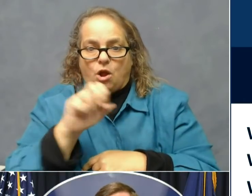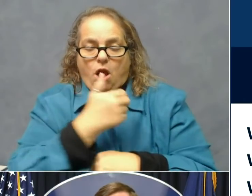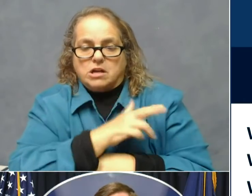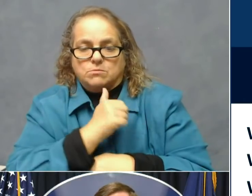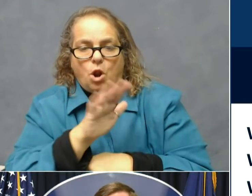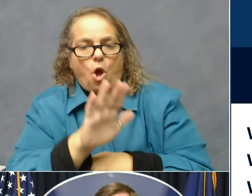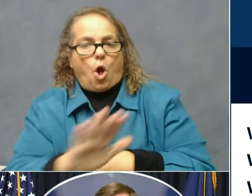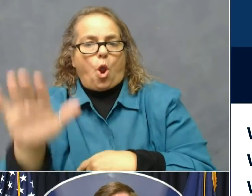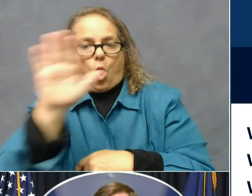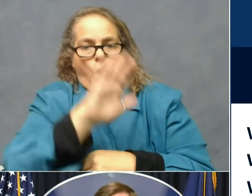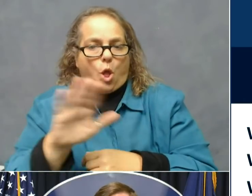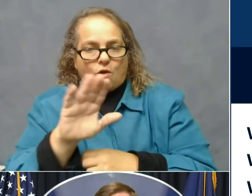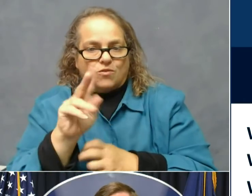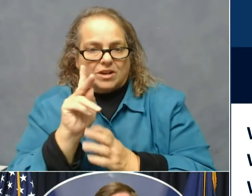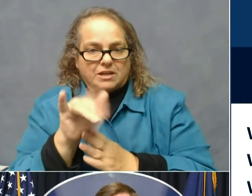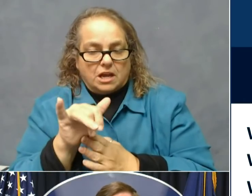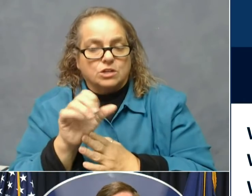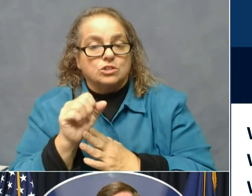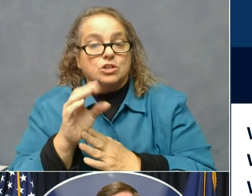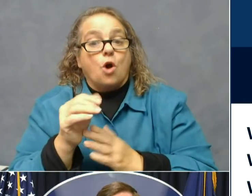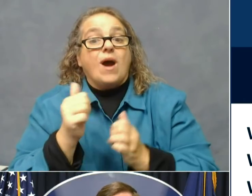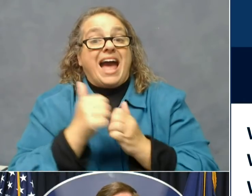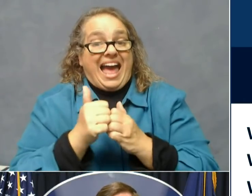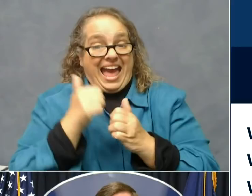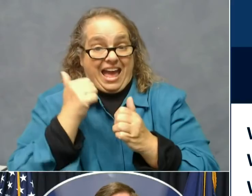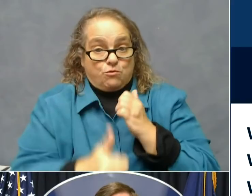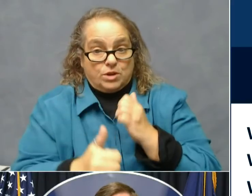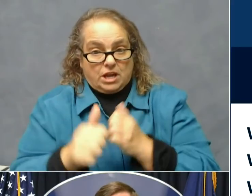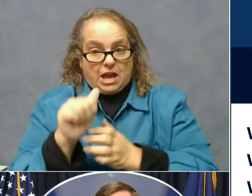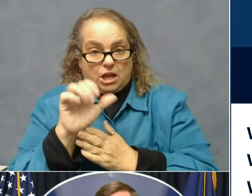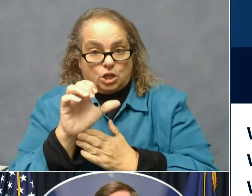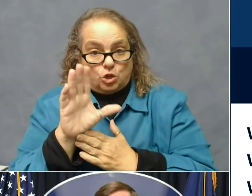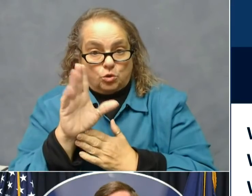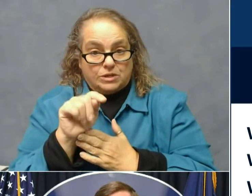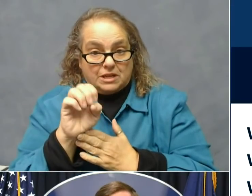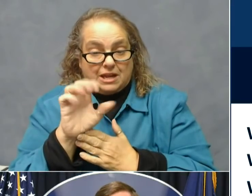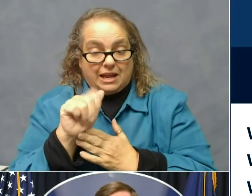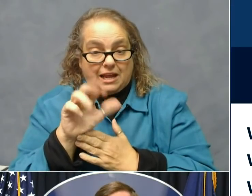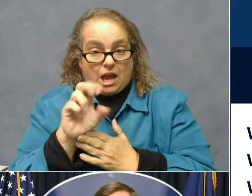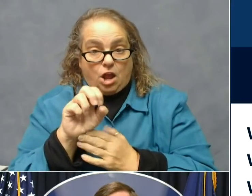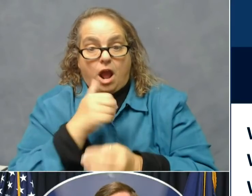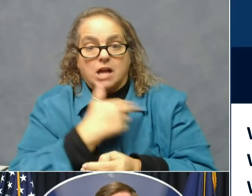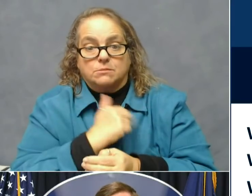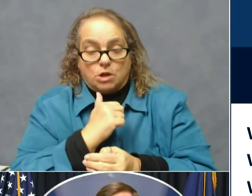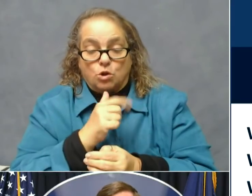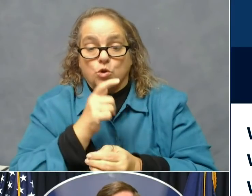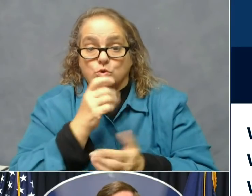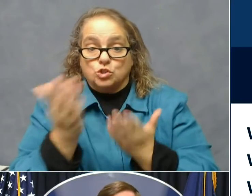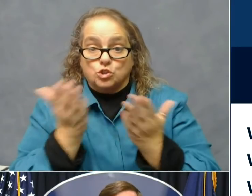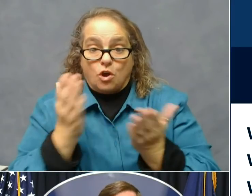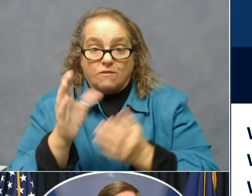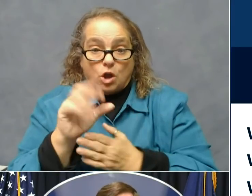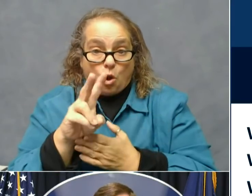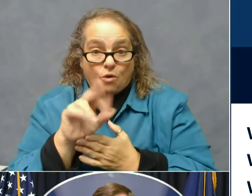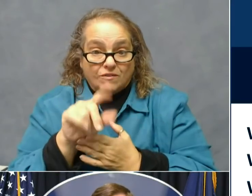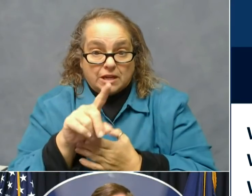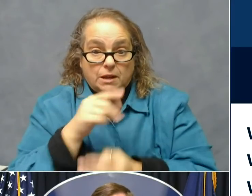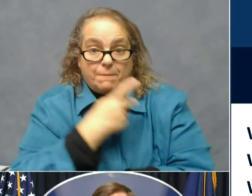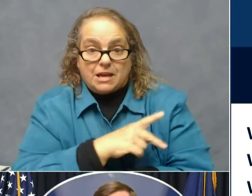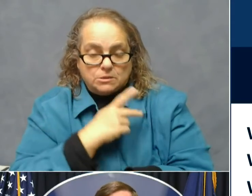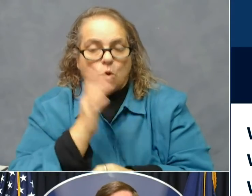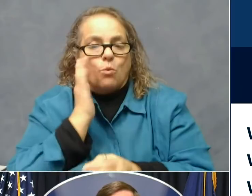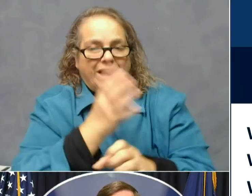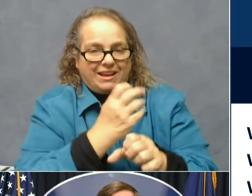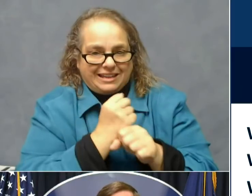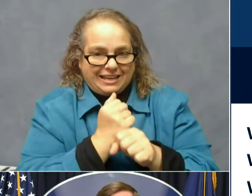every acute care hospital that is treating COVID patients either gets it to administer itself, or a partner hospital that's gotten all the